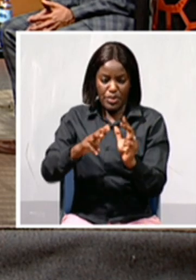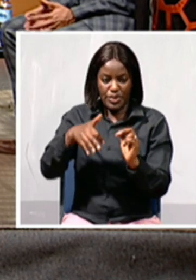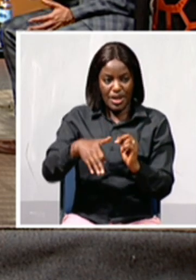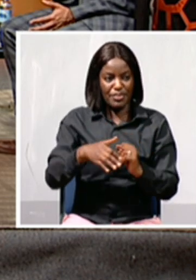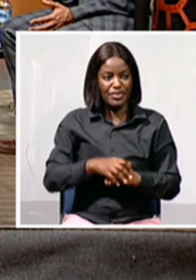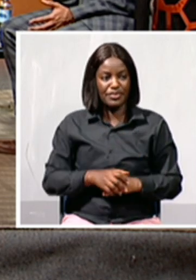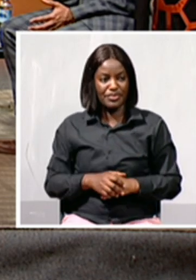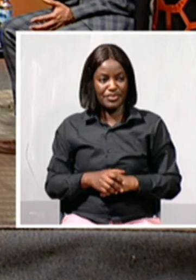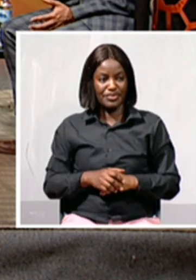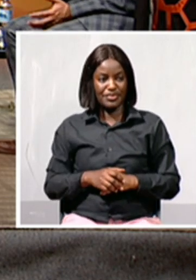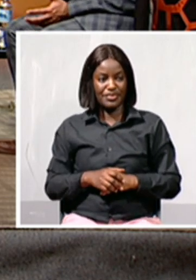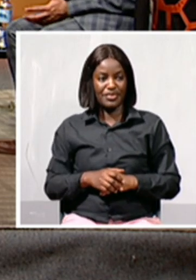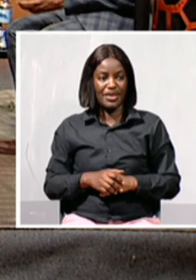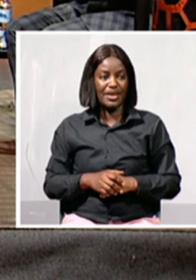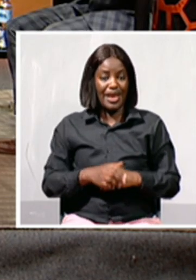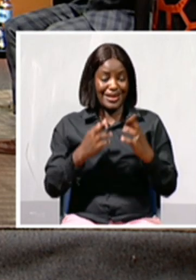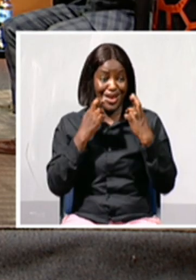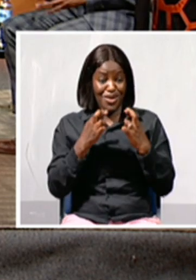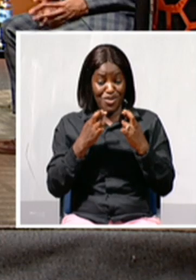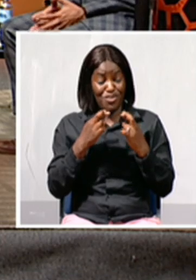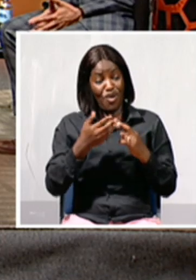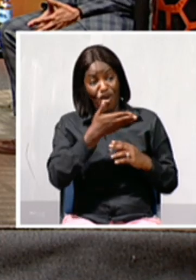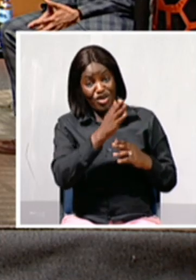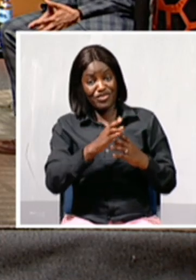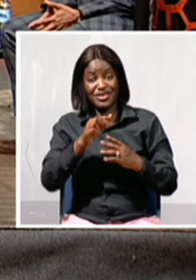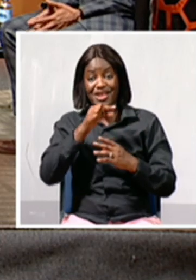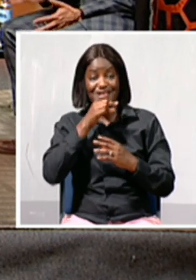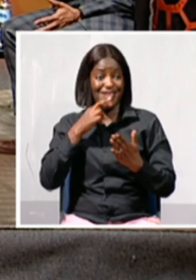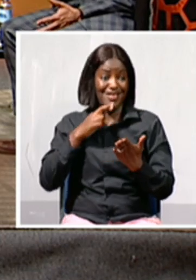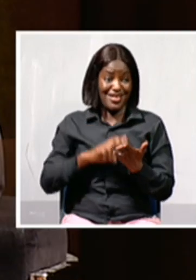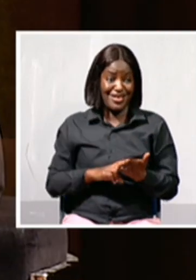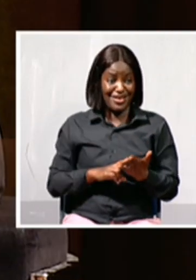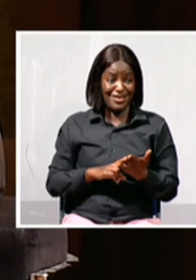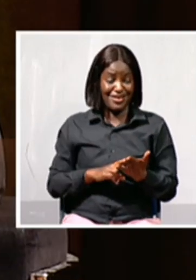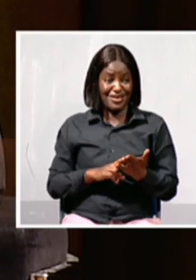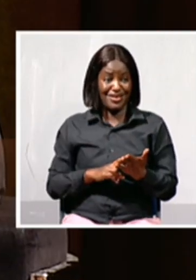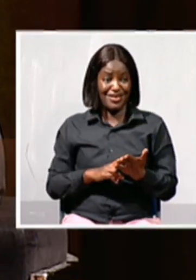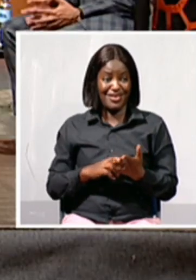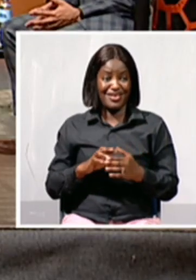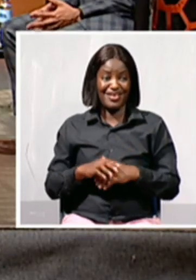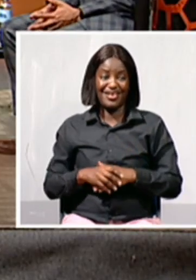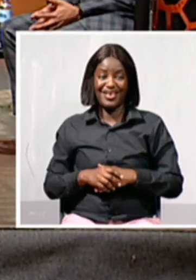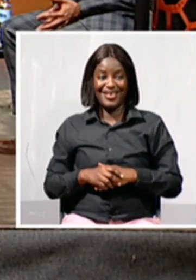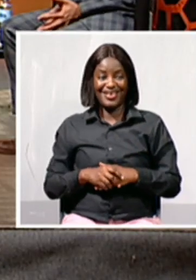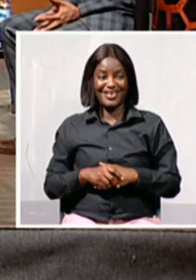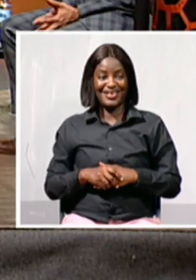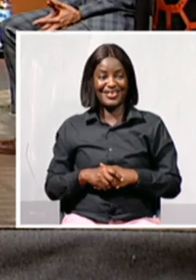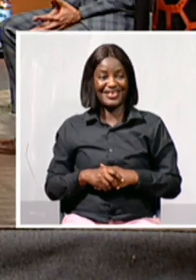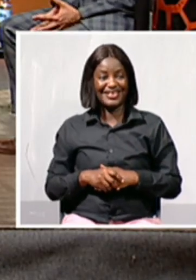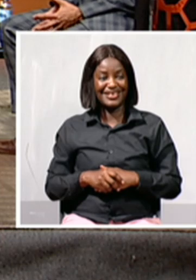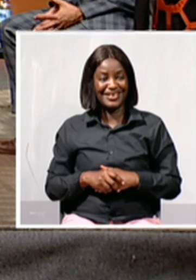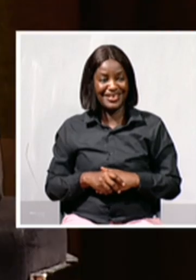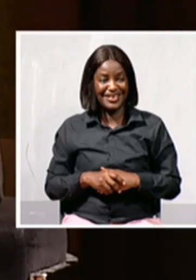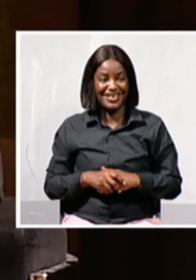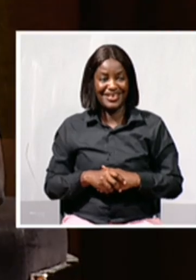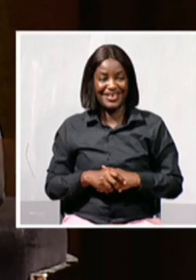next time. I do hope all of us are registered voters. We are. Yeah. The proof of the pudding lies in the eating. We should have asked for proof. Thank you very much.